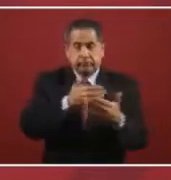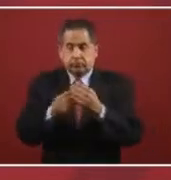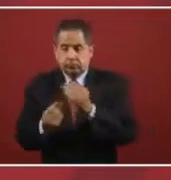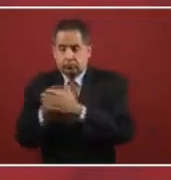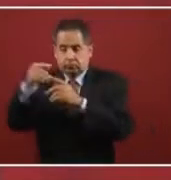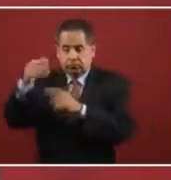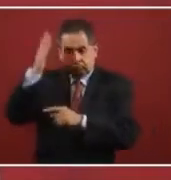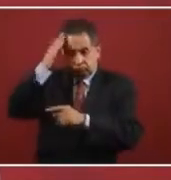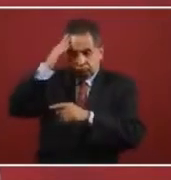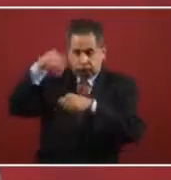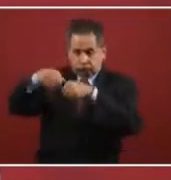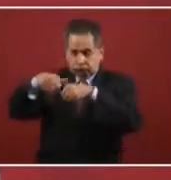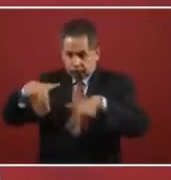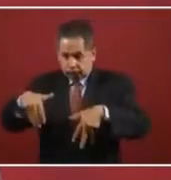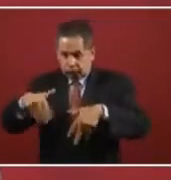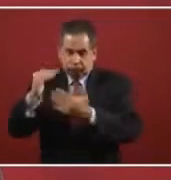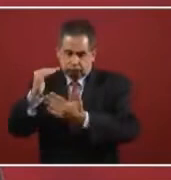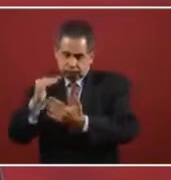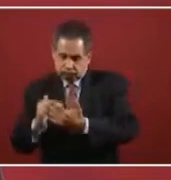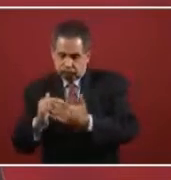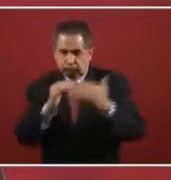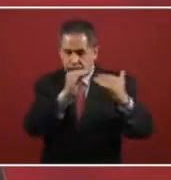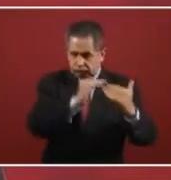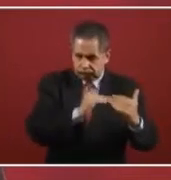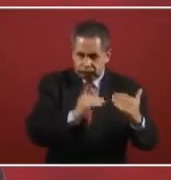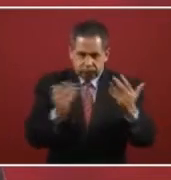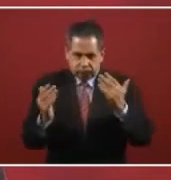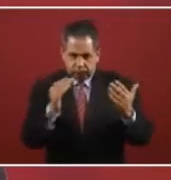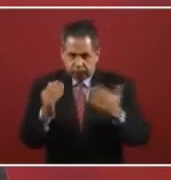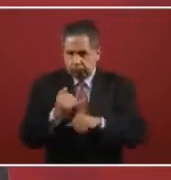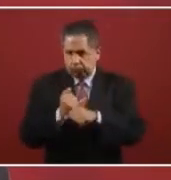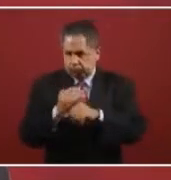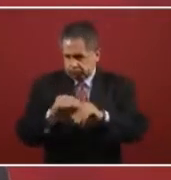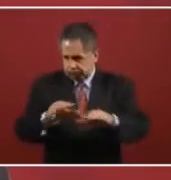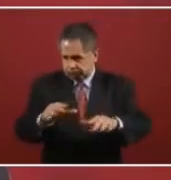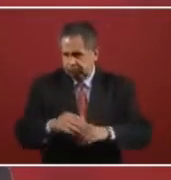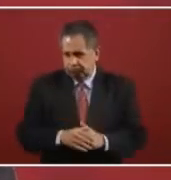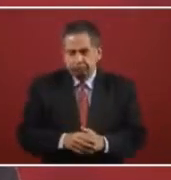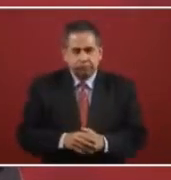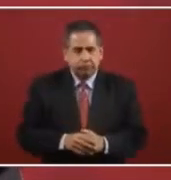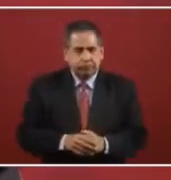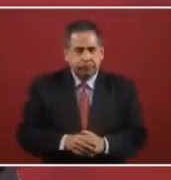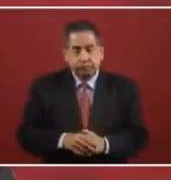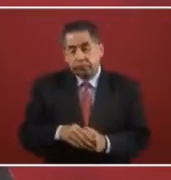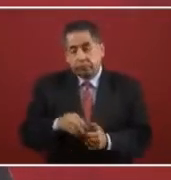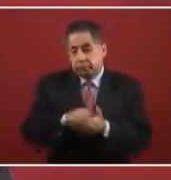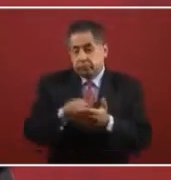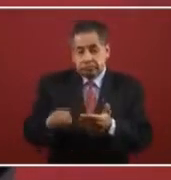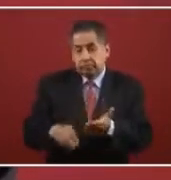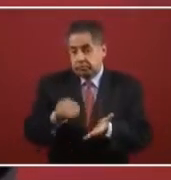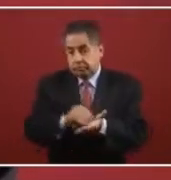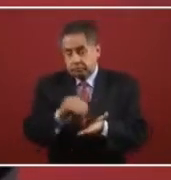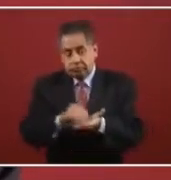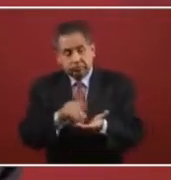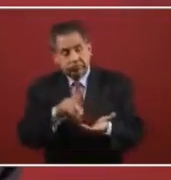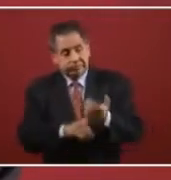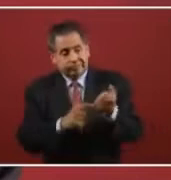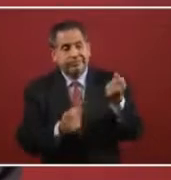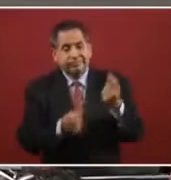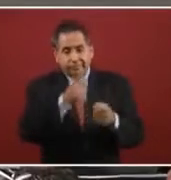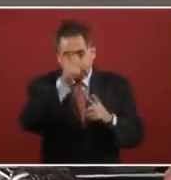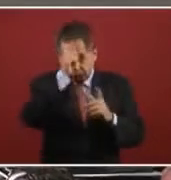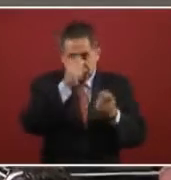it will be now. Todavía, por ejemplo, and even as an example, no there is not just estos